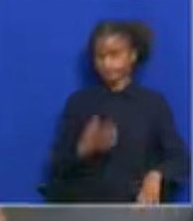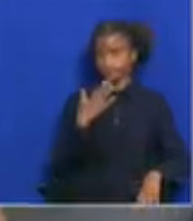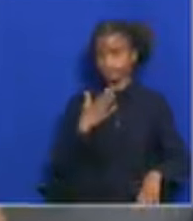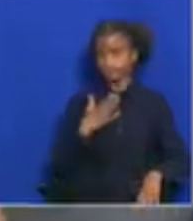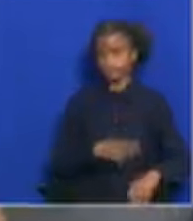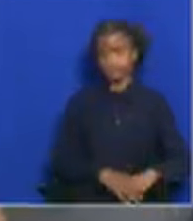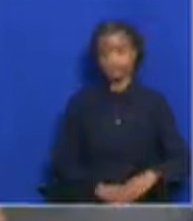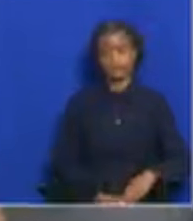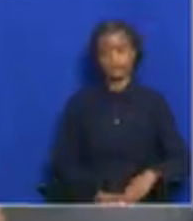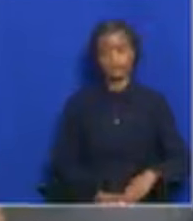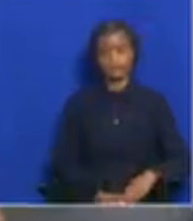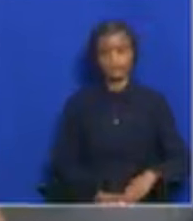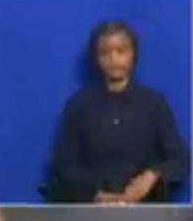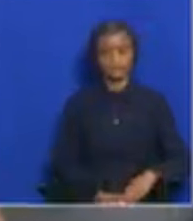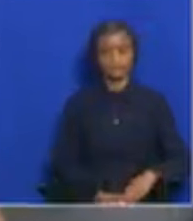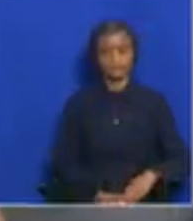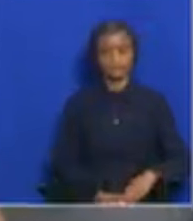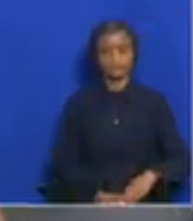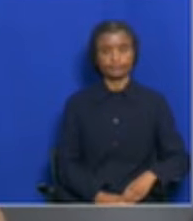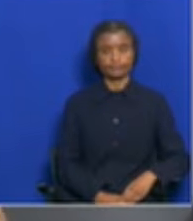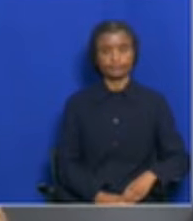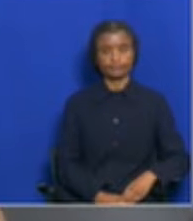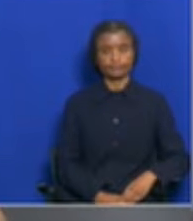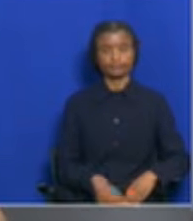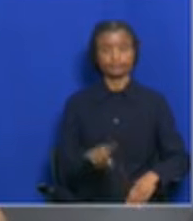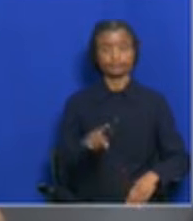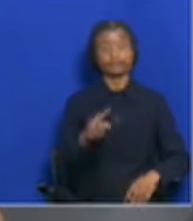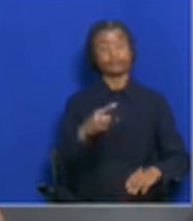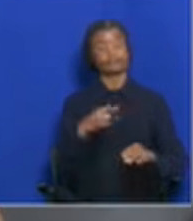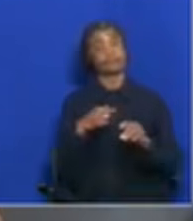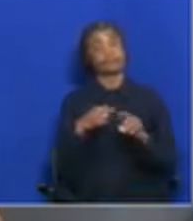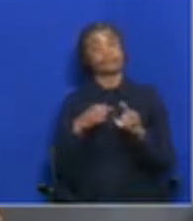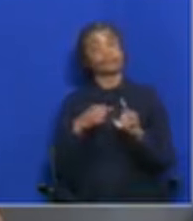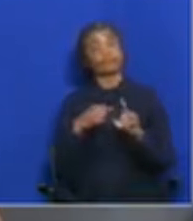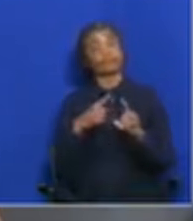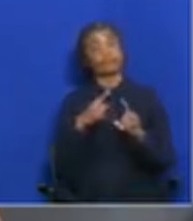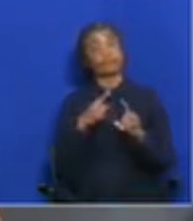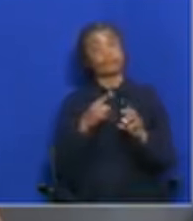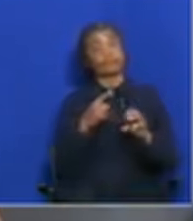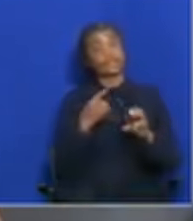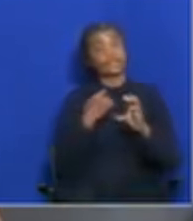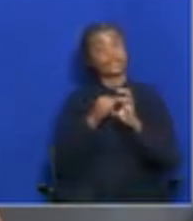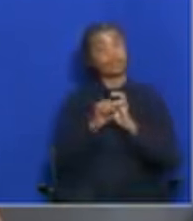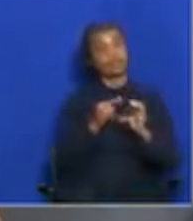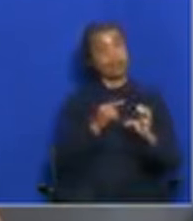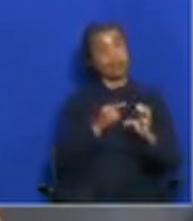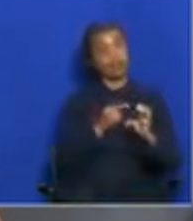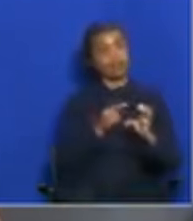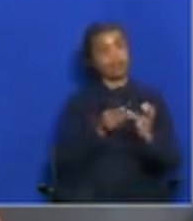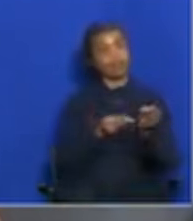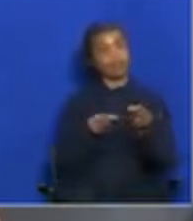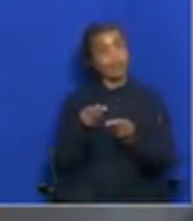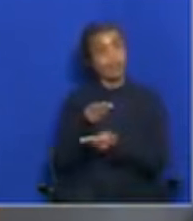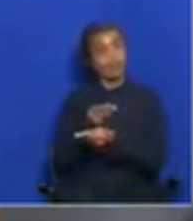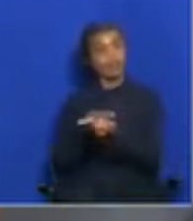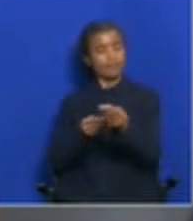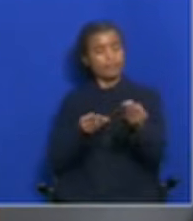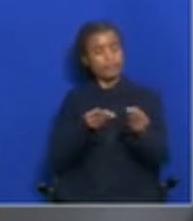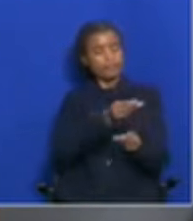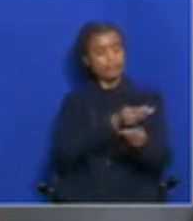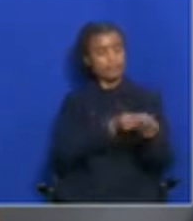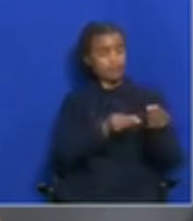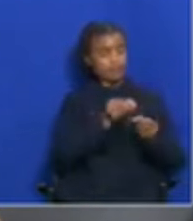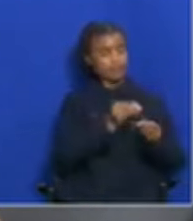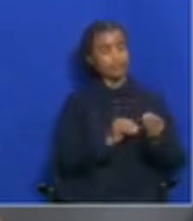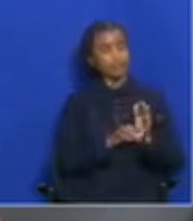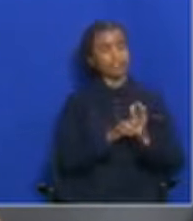include the email chain regarding the 28-2As in the bundle. For now, we'll just display